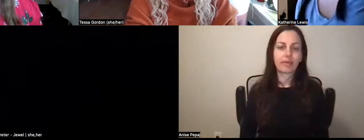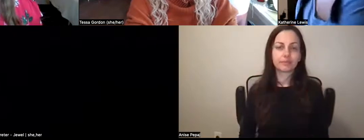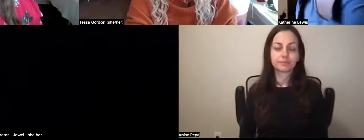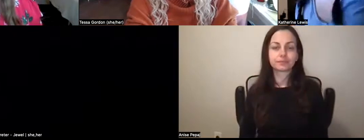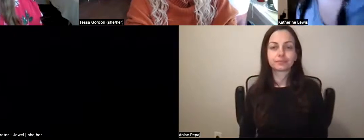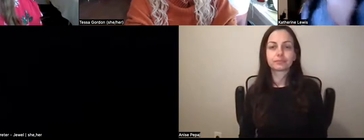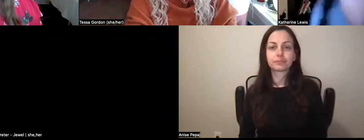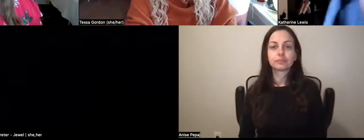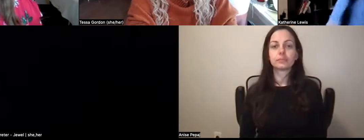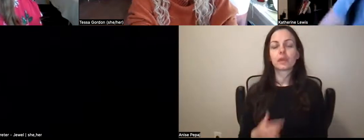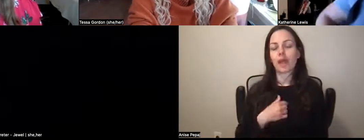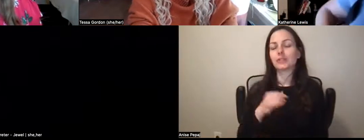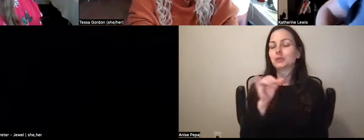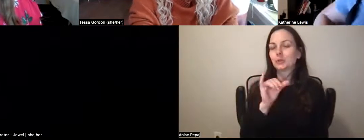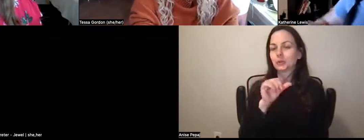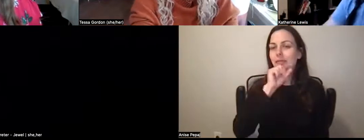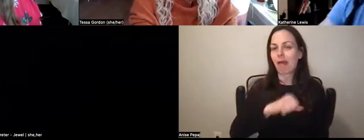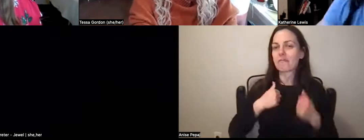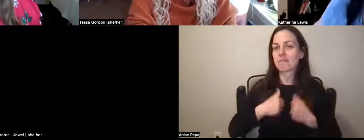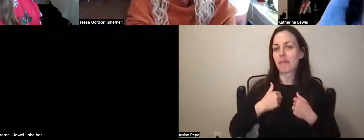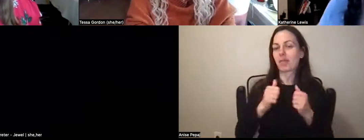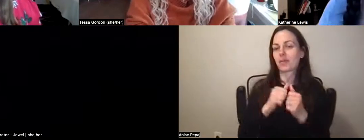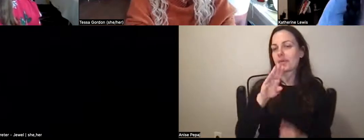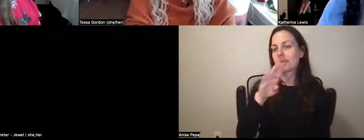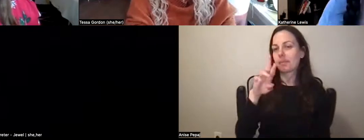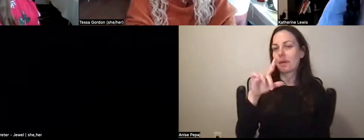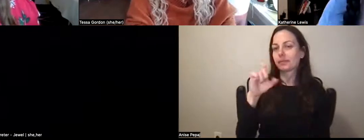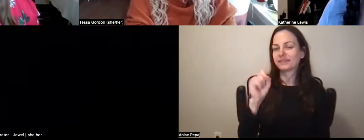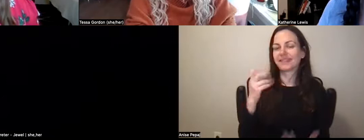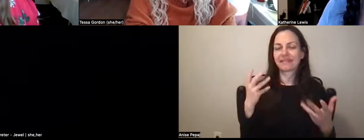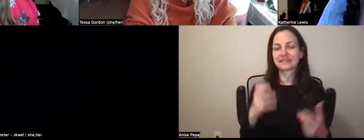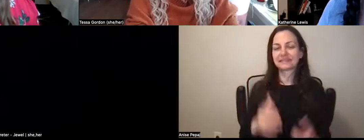love bubble baths, Tessa. So that's all I have to say.